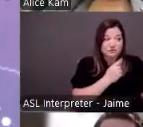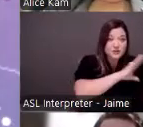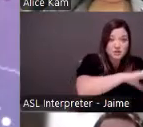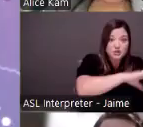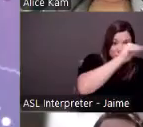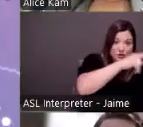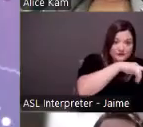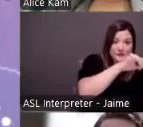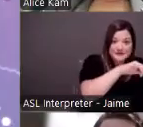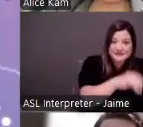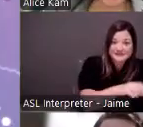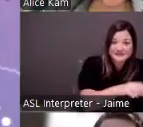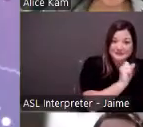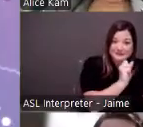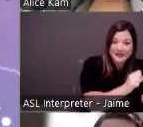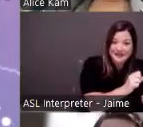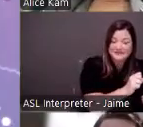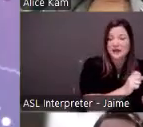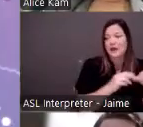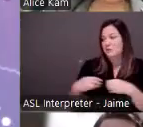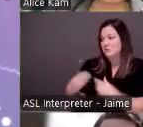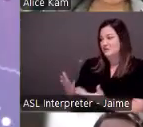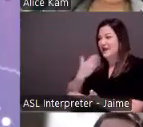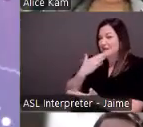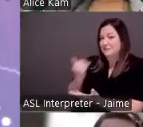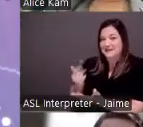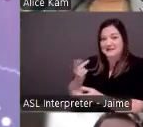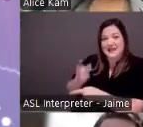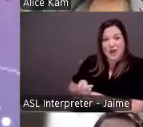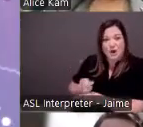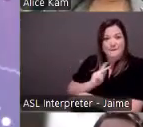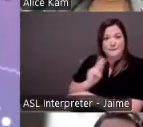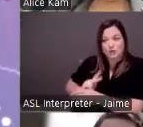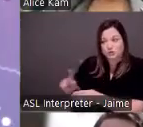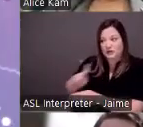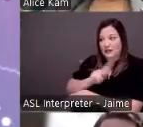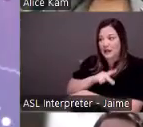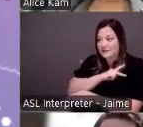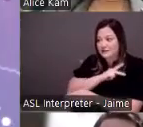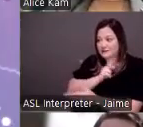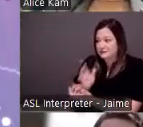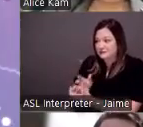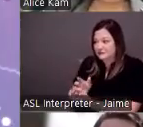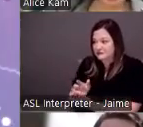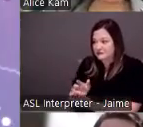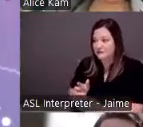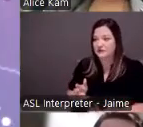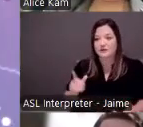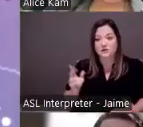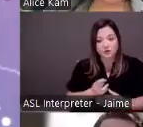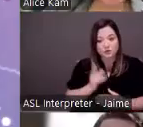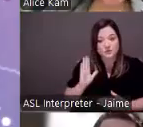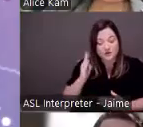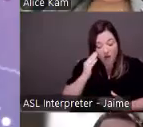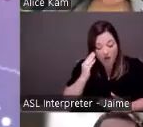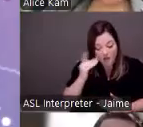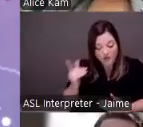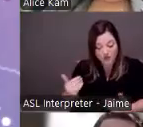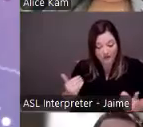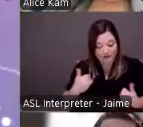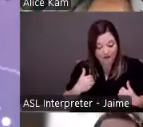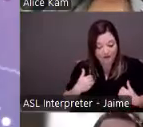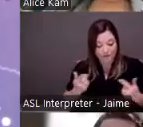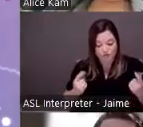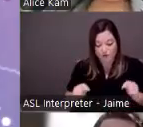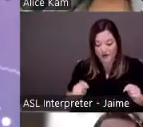to provide, the best care, the personalized care. And so they use the knowledge that they have, trying to adapt